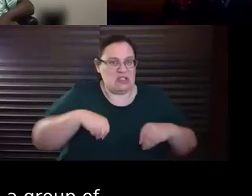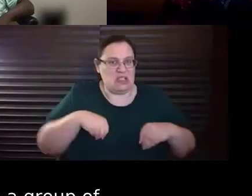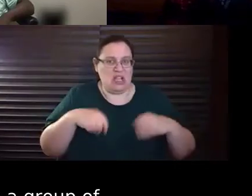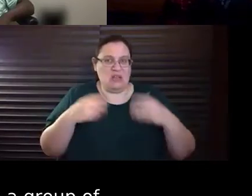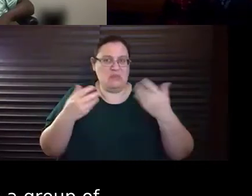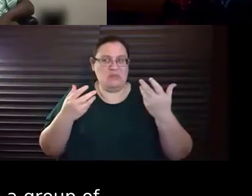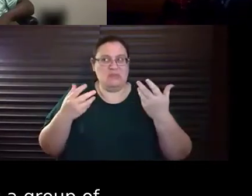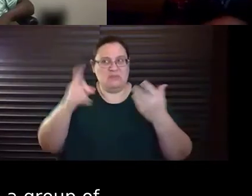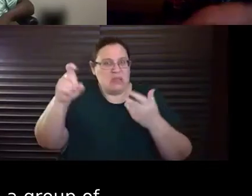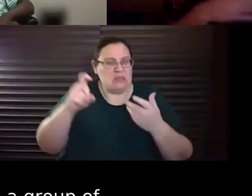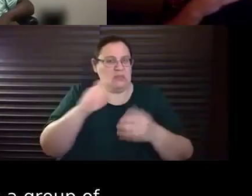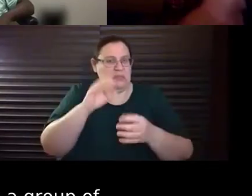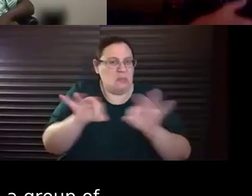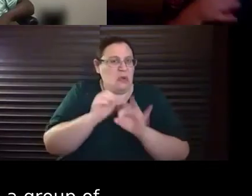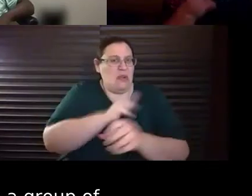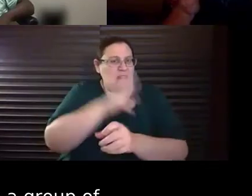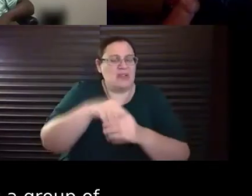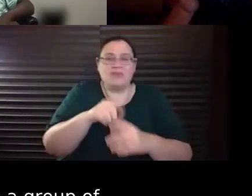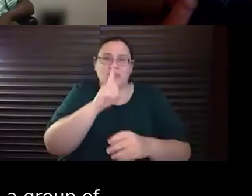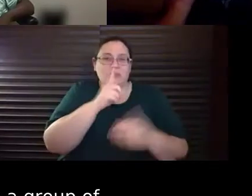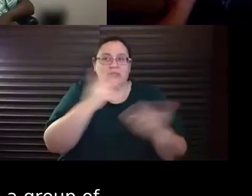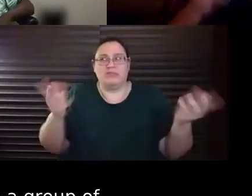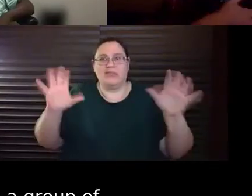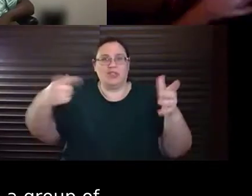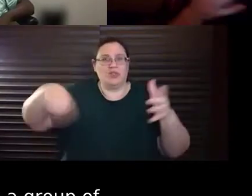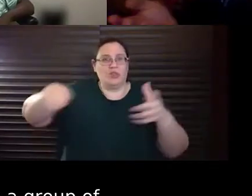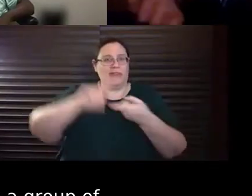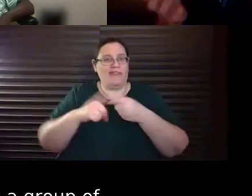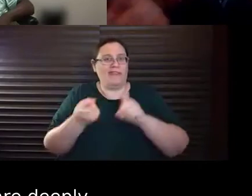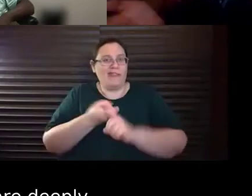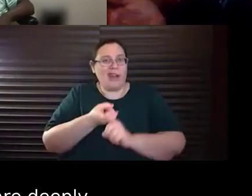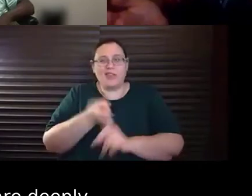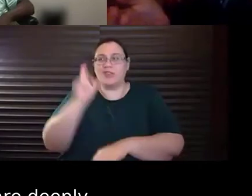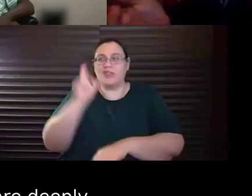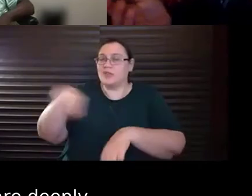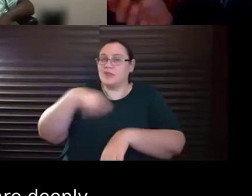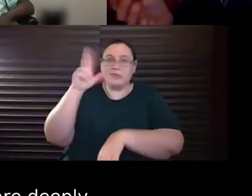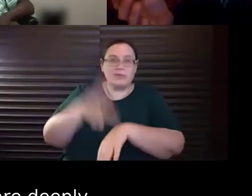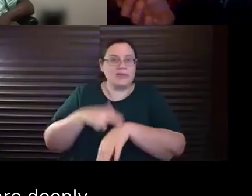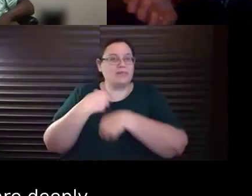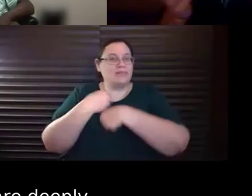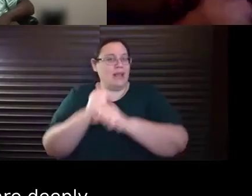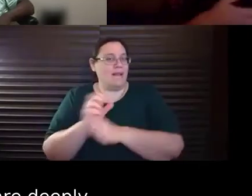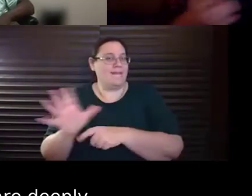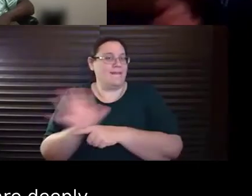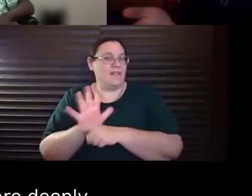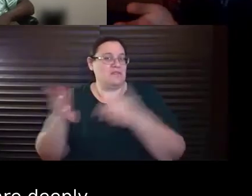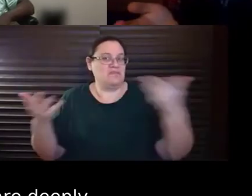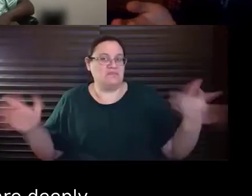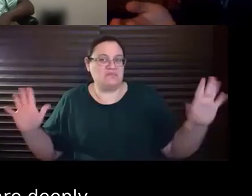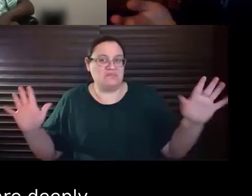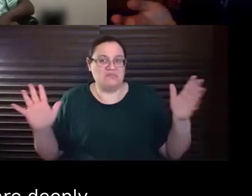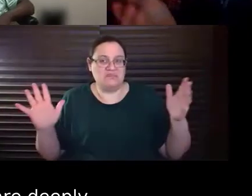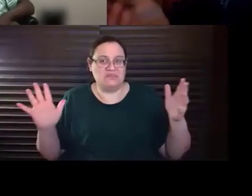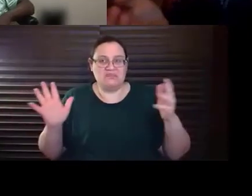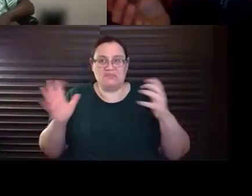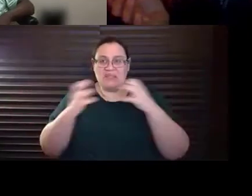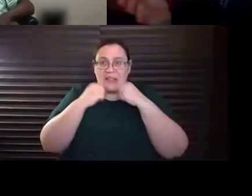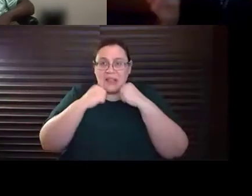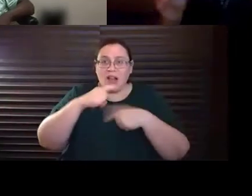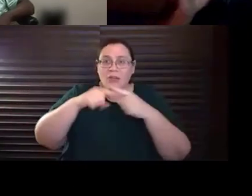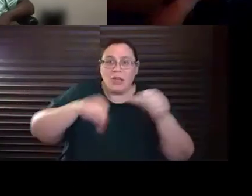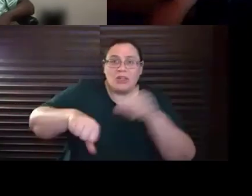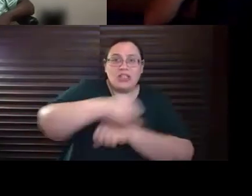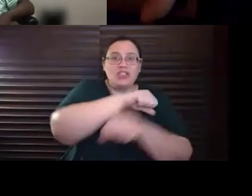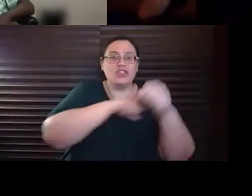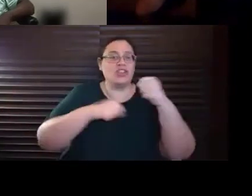just like, this is a group of friends organically making the film who care deeply about one another, and